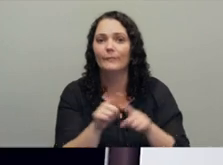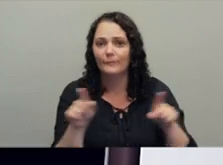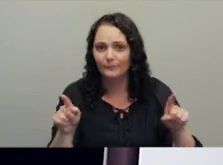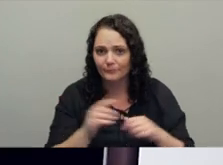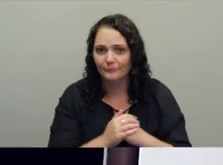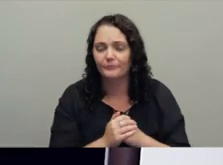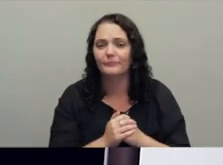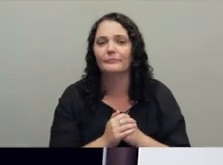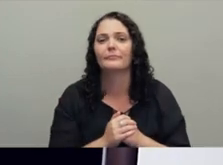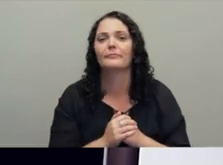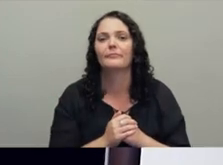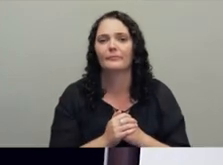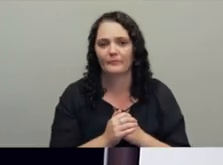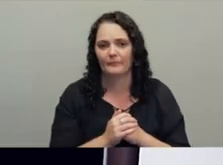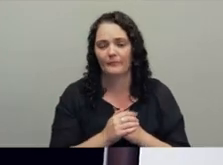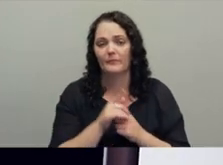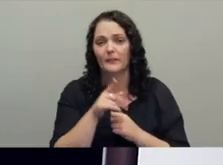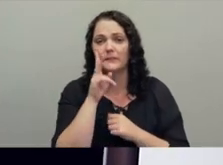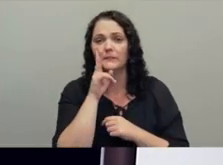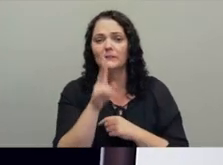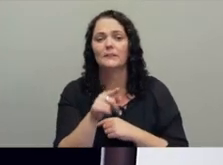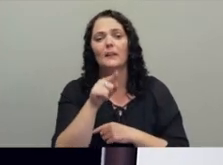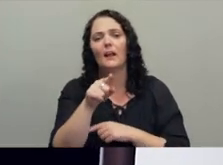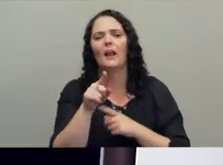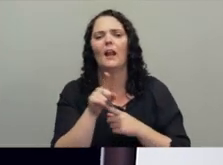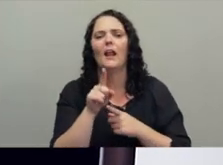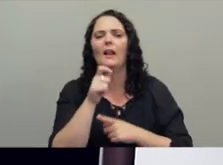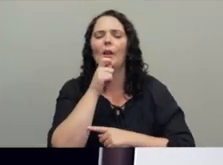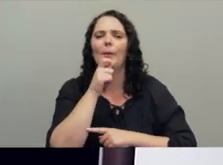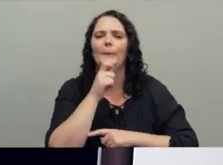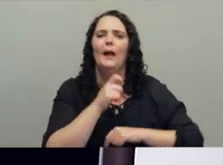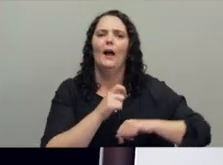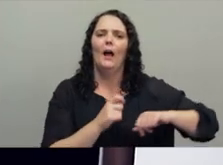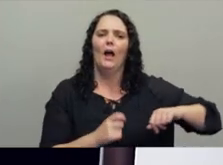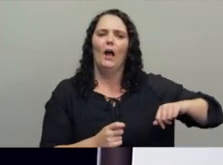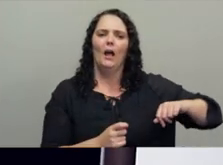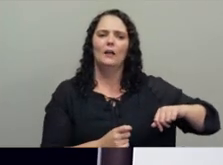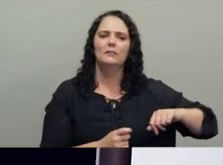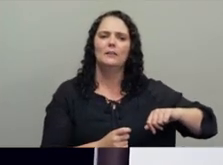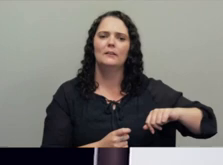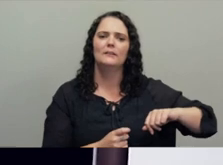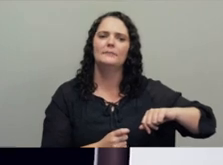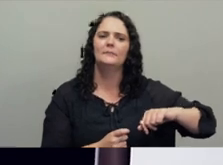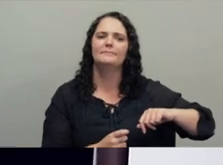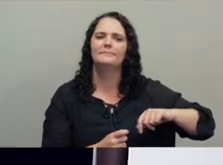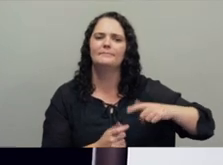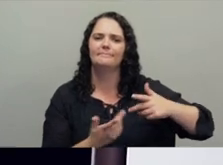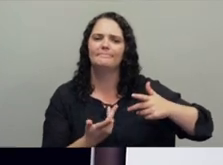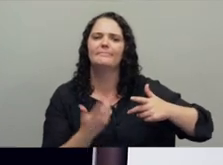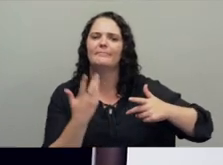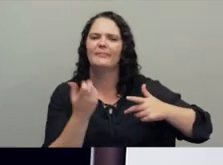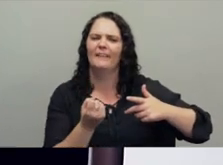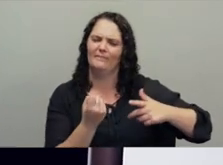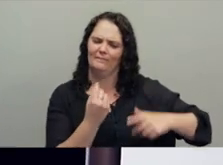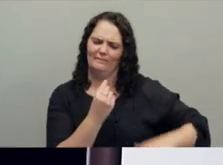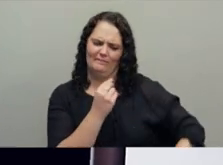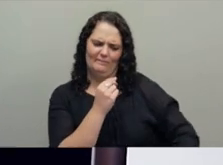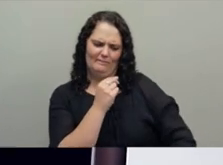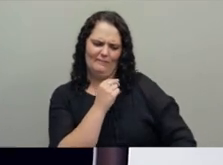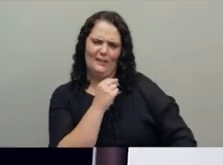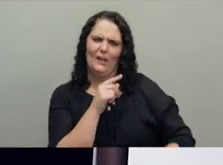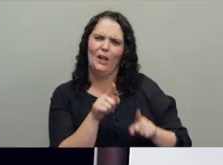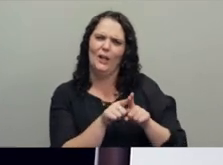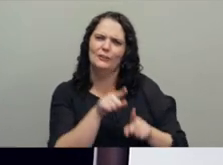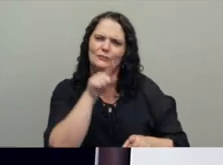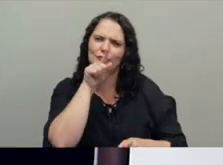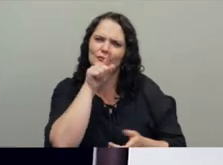there reclining. You see that she's holding what looks like, it looks a bit like a chicken to me, but they're under her chin and on her